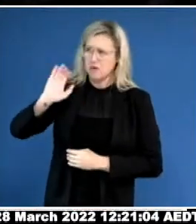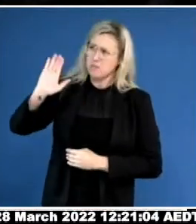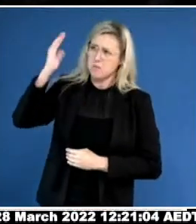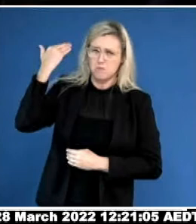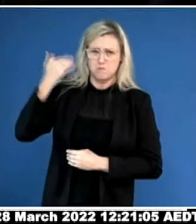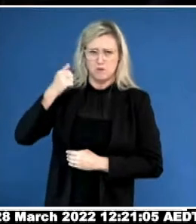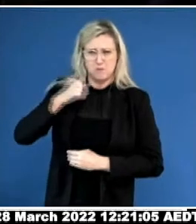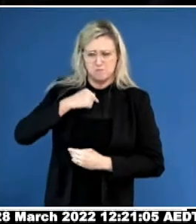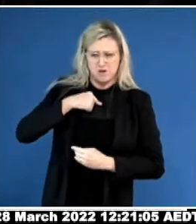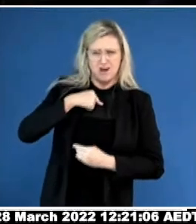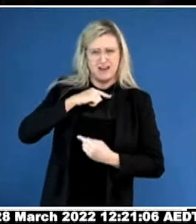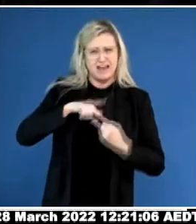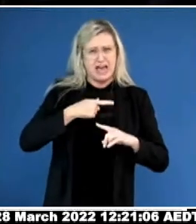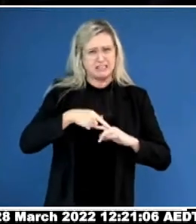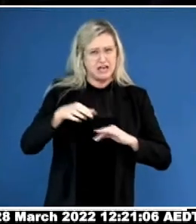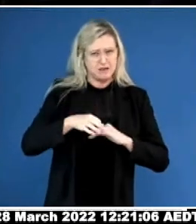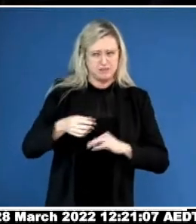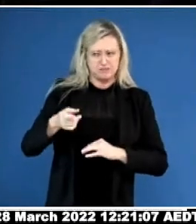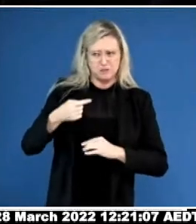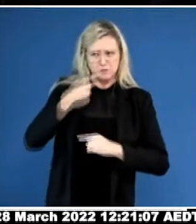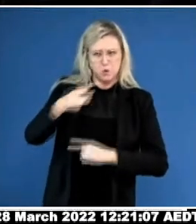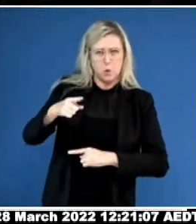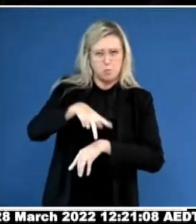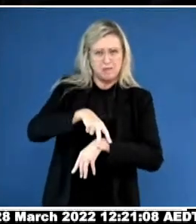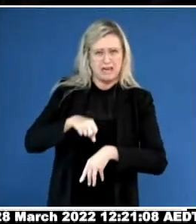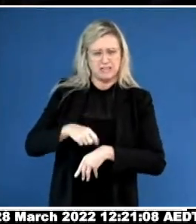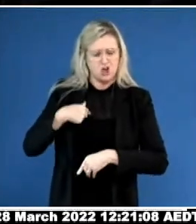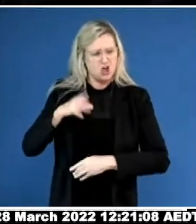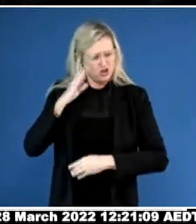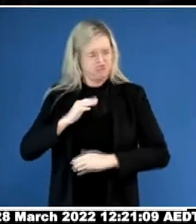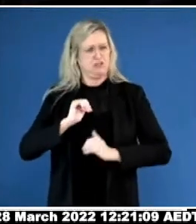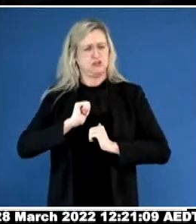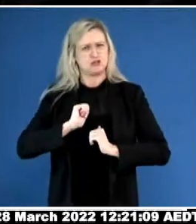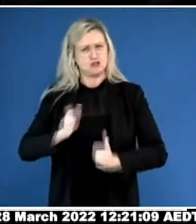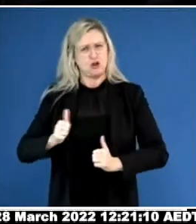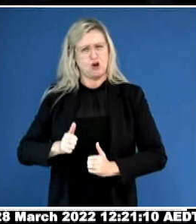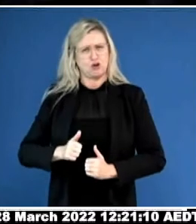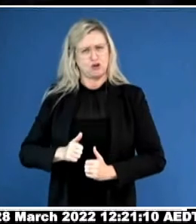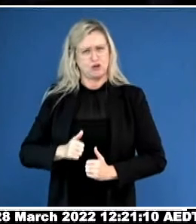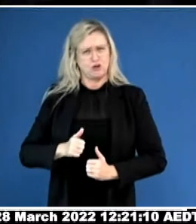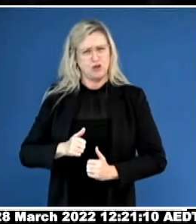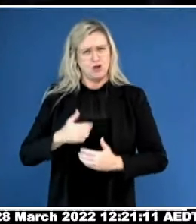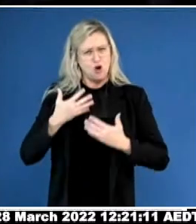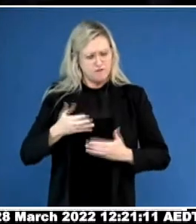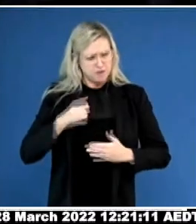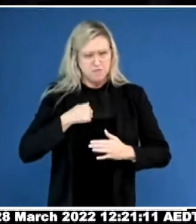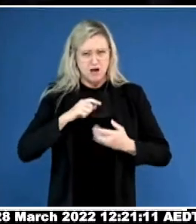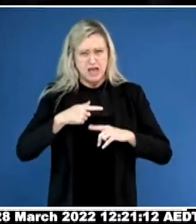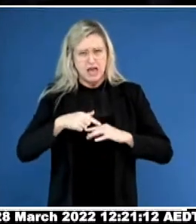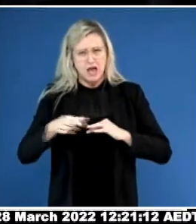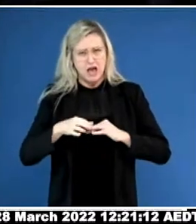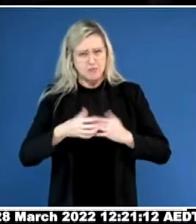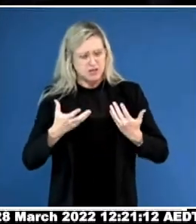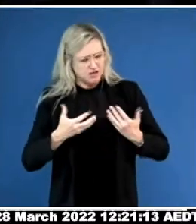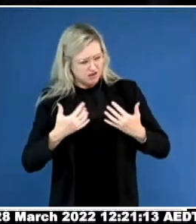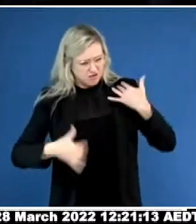shocked about it, because after assaults he would always apologise and say how sorry he was and that he was such a bad person and he would try not to do